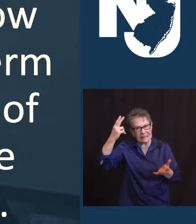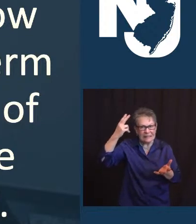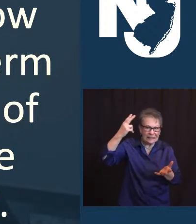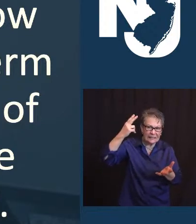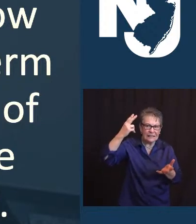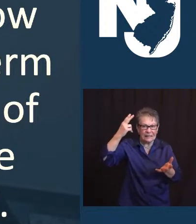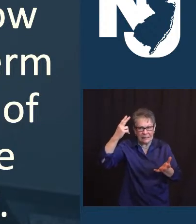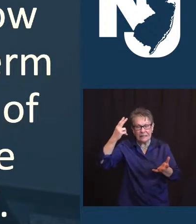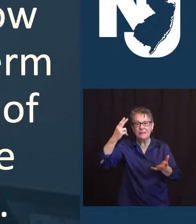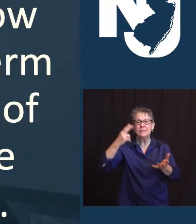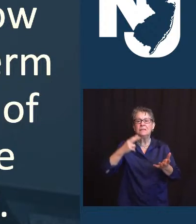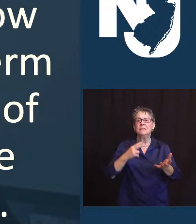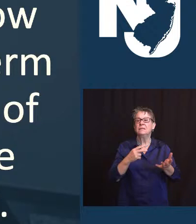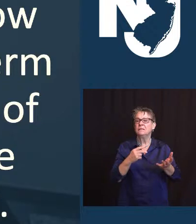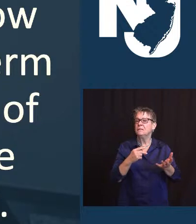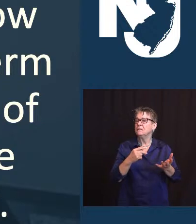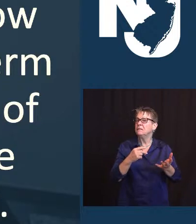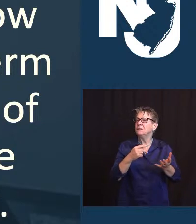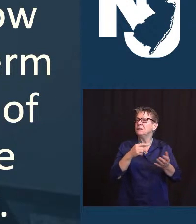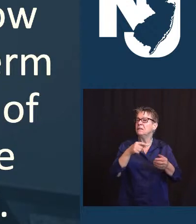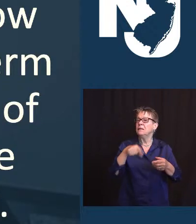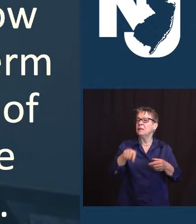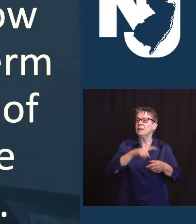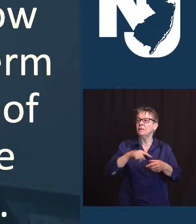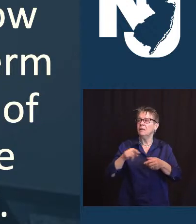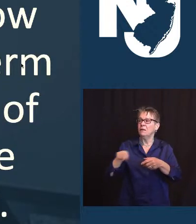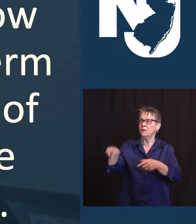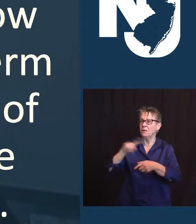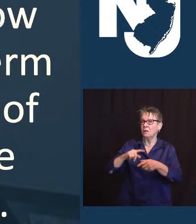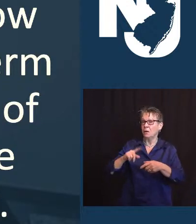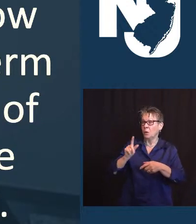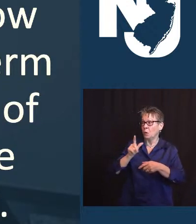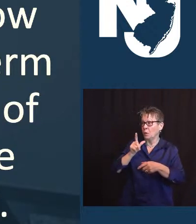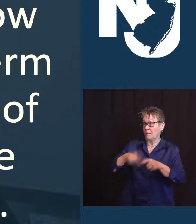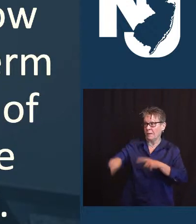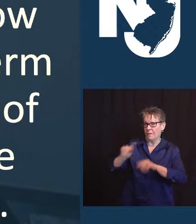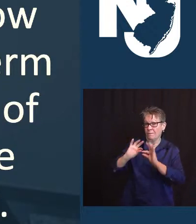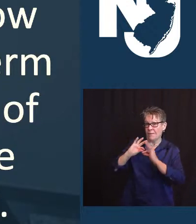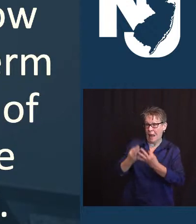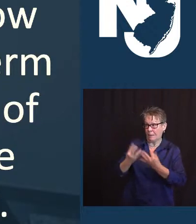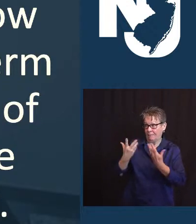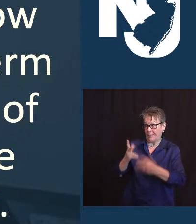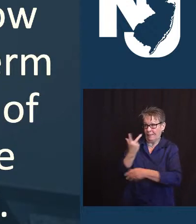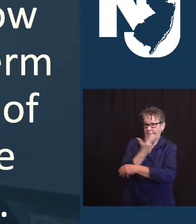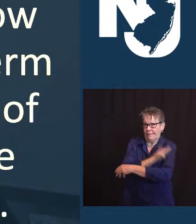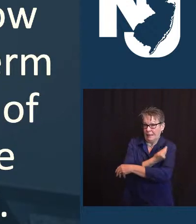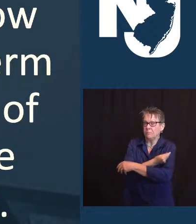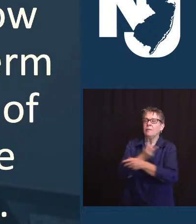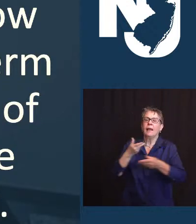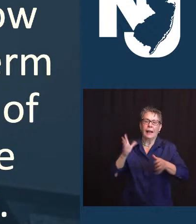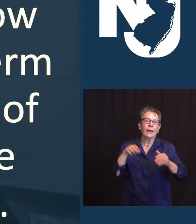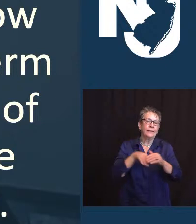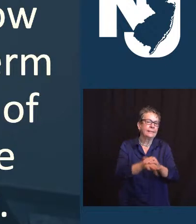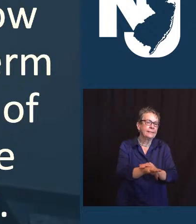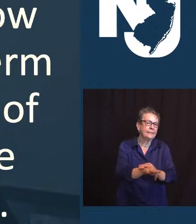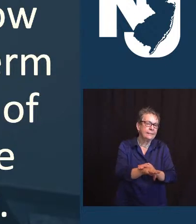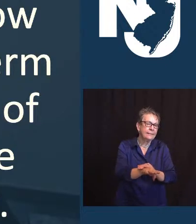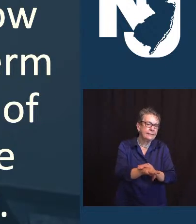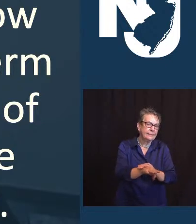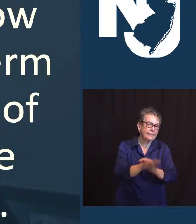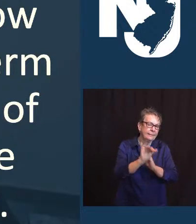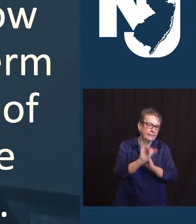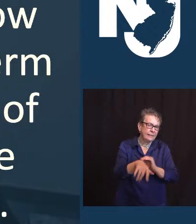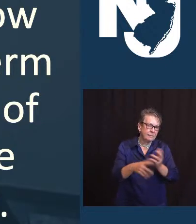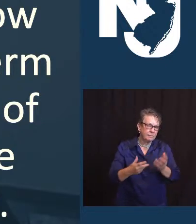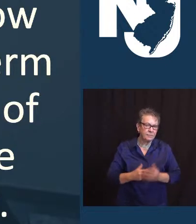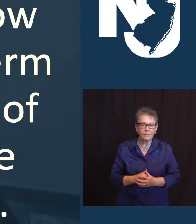outdoor visitations for quite many months here. That wasn't so relevant when it was in the middle of the winter, but with a day like today, that